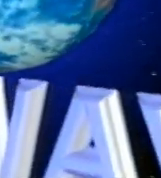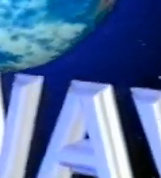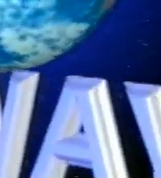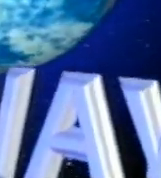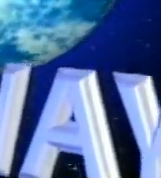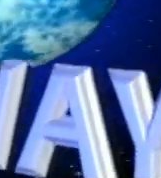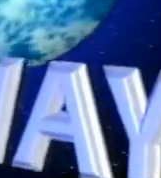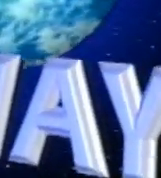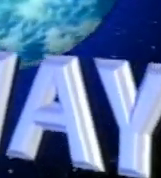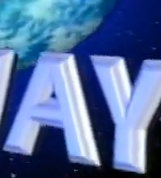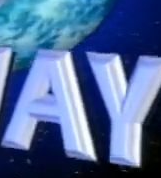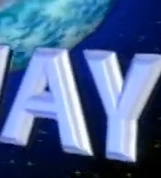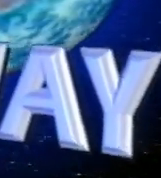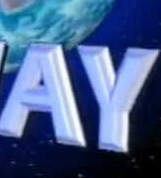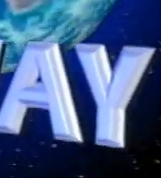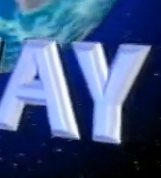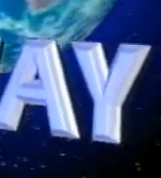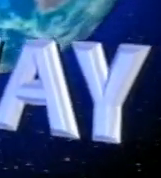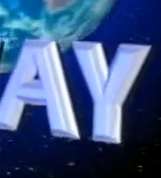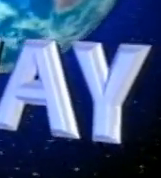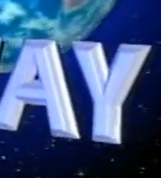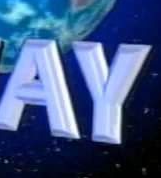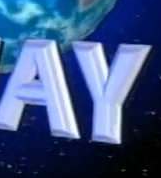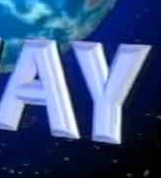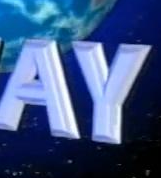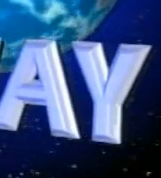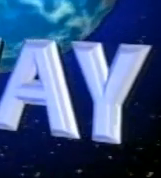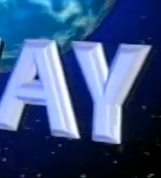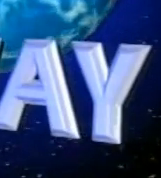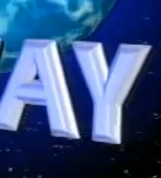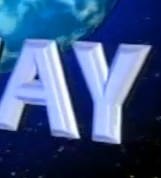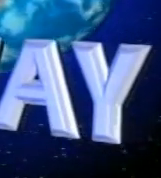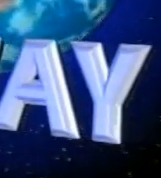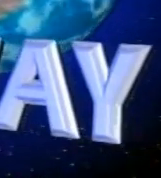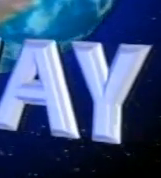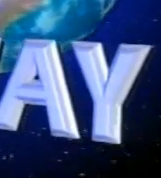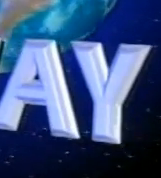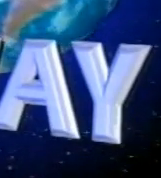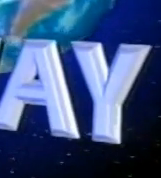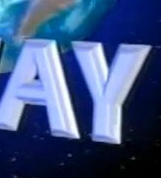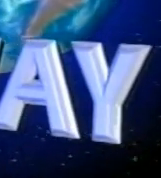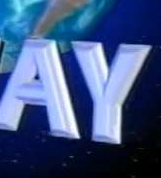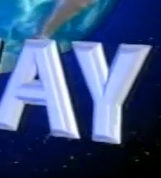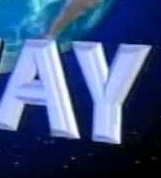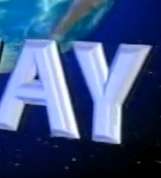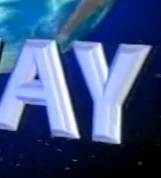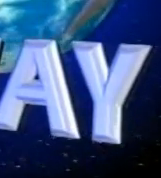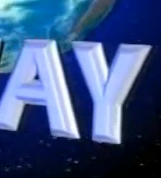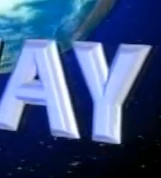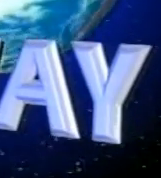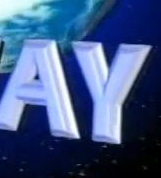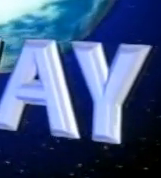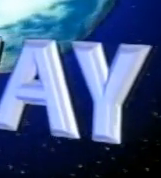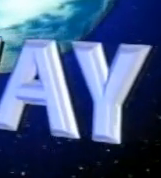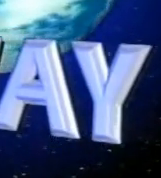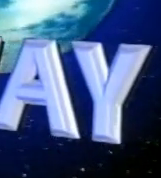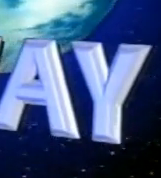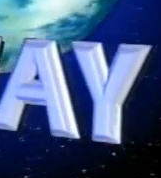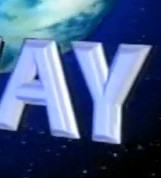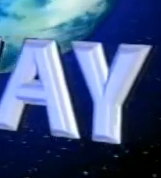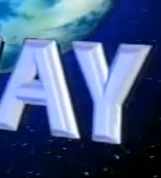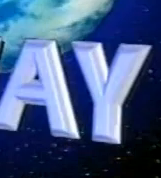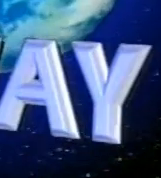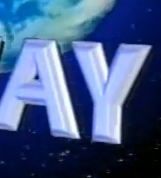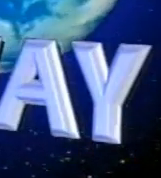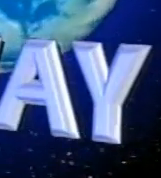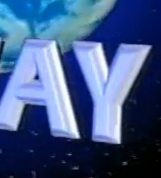In all the hurry and hustle and confusion of modern living, the Lord has a way. We believe that the Bible